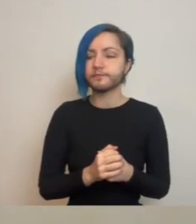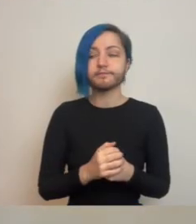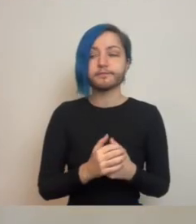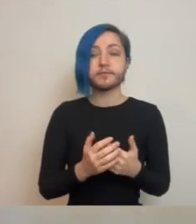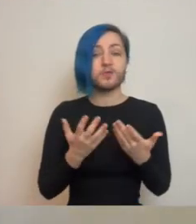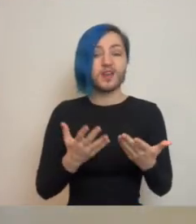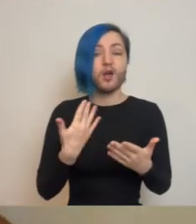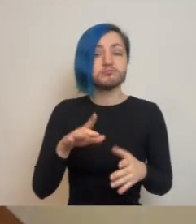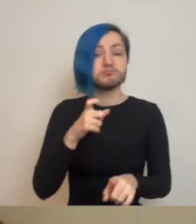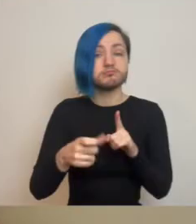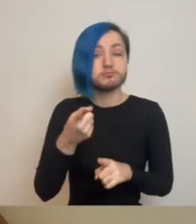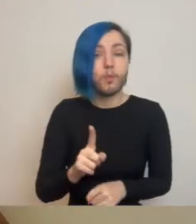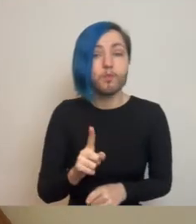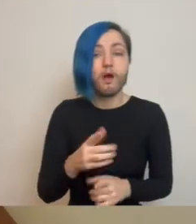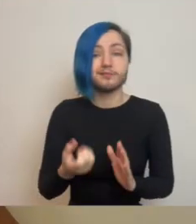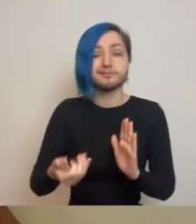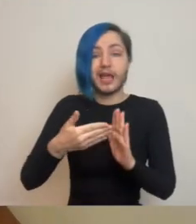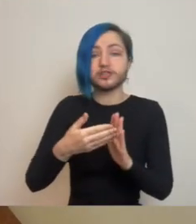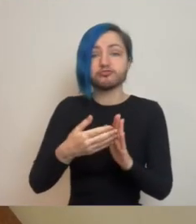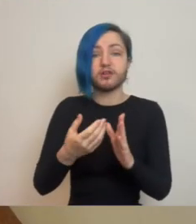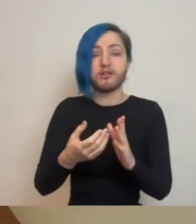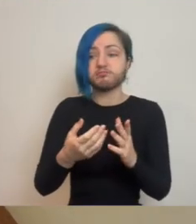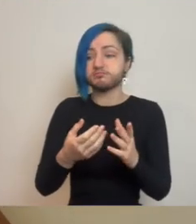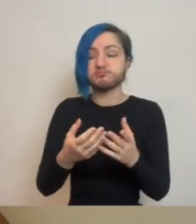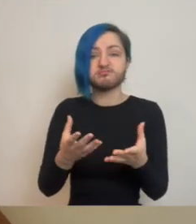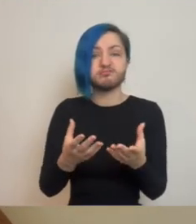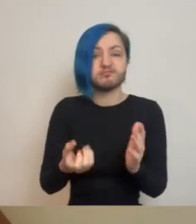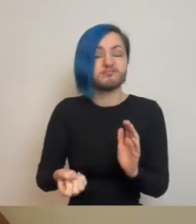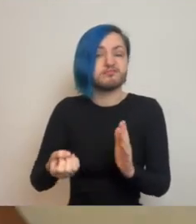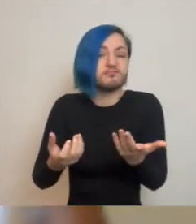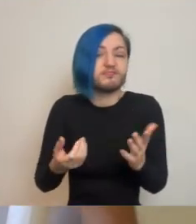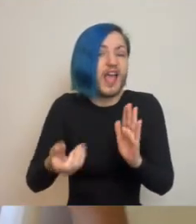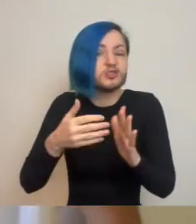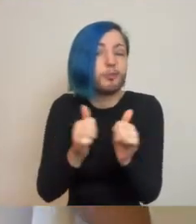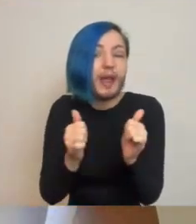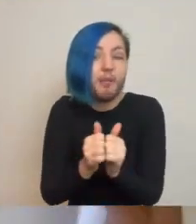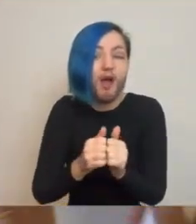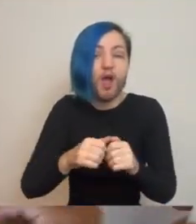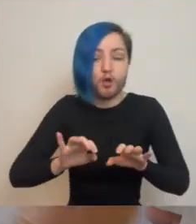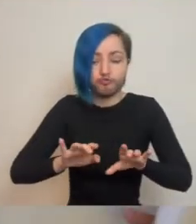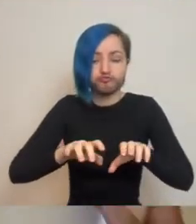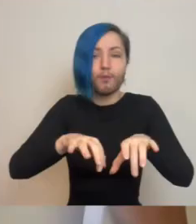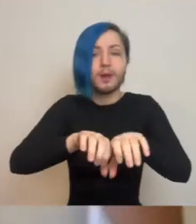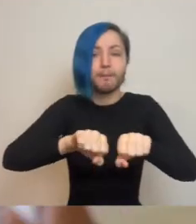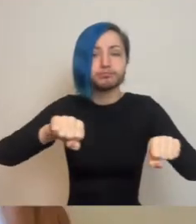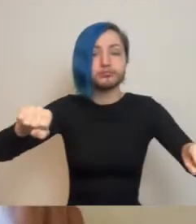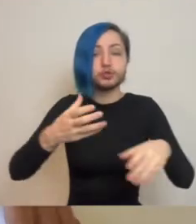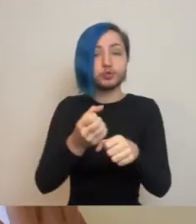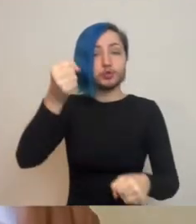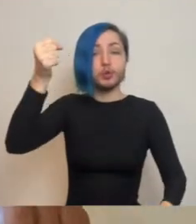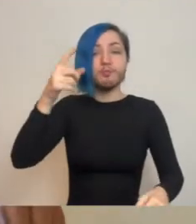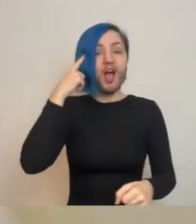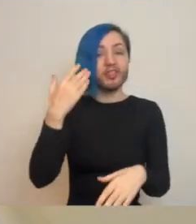What I've done here actually is just take another piece of scrap paper and roll it up into a tube, which I think will